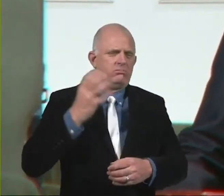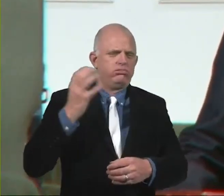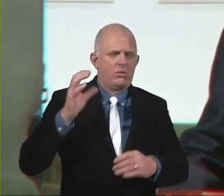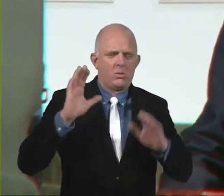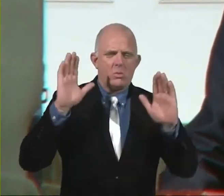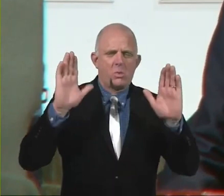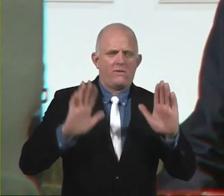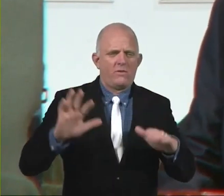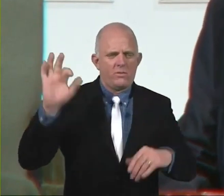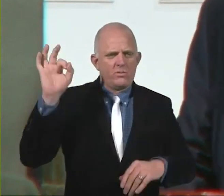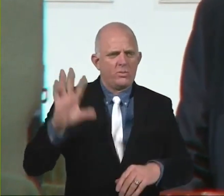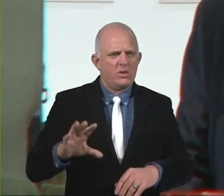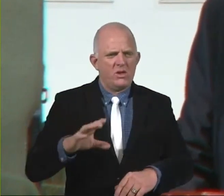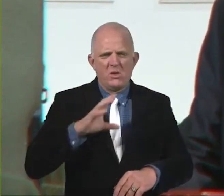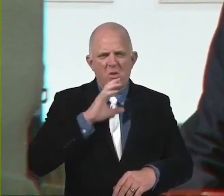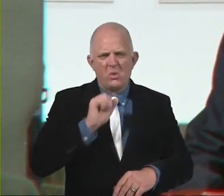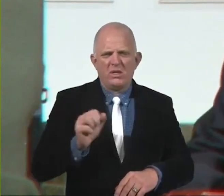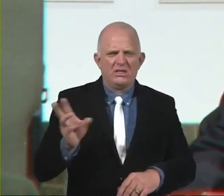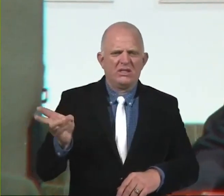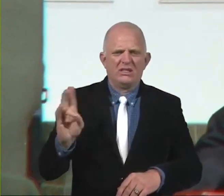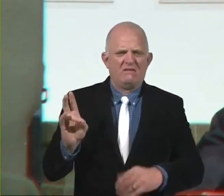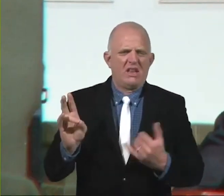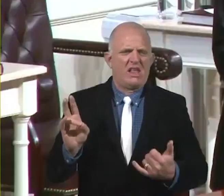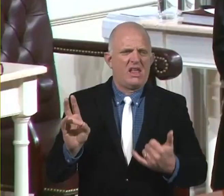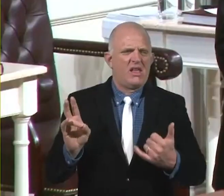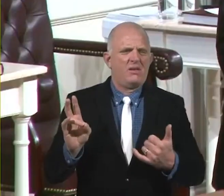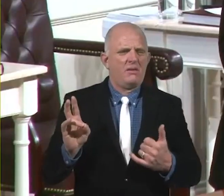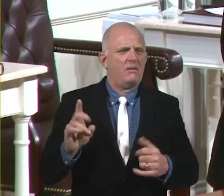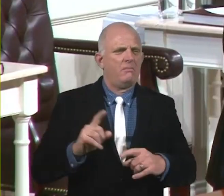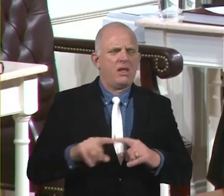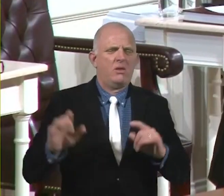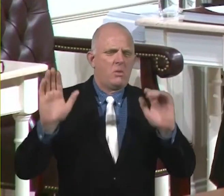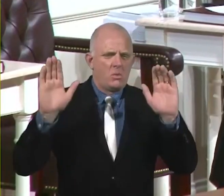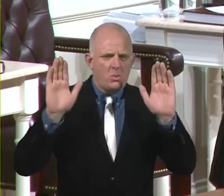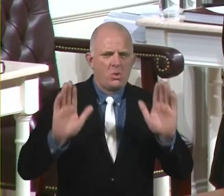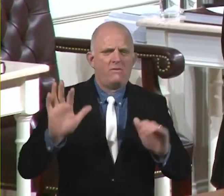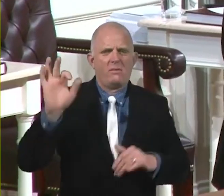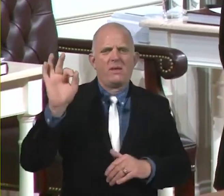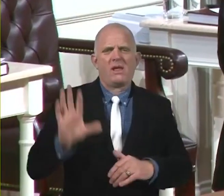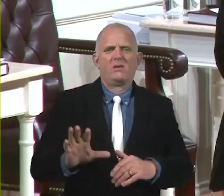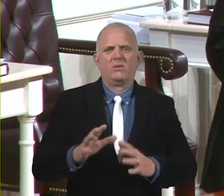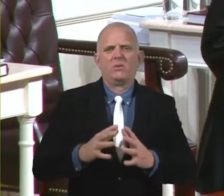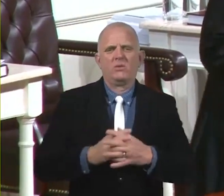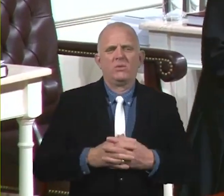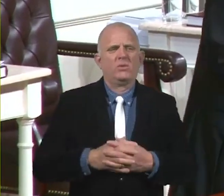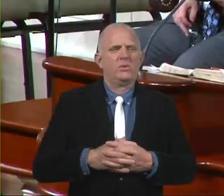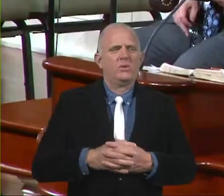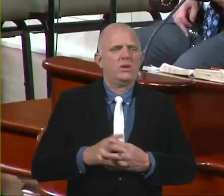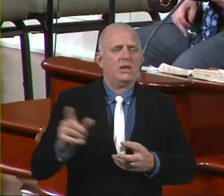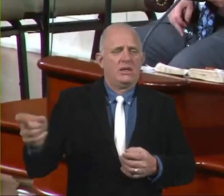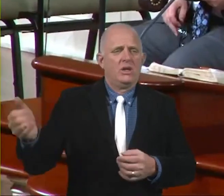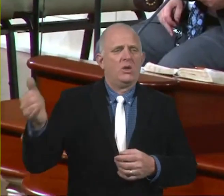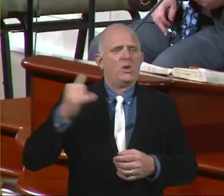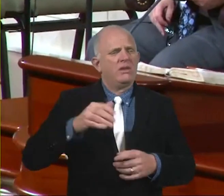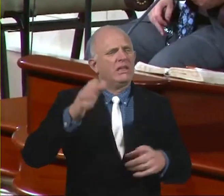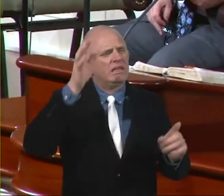67 years old now, a tremendous preacher. And He called me one day and he said, "Daddy,